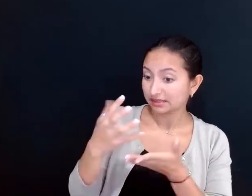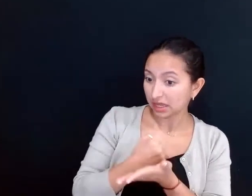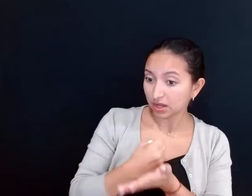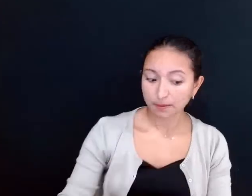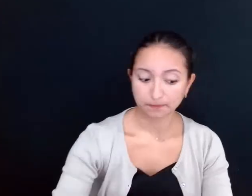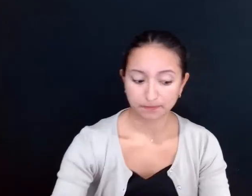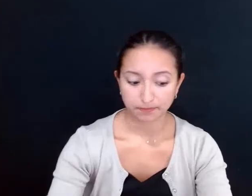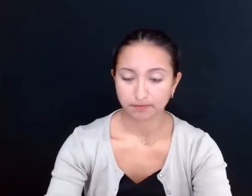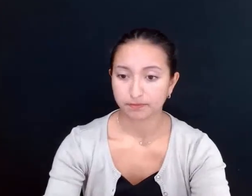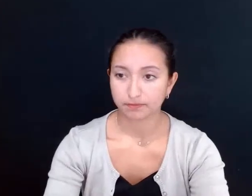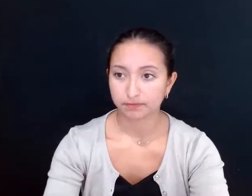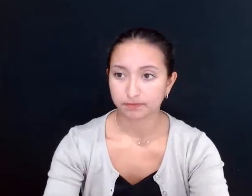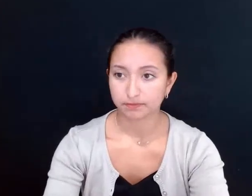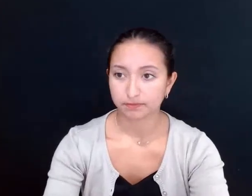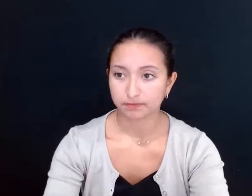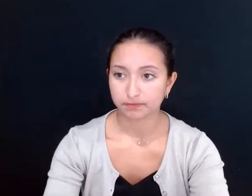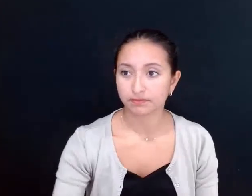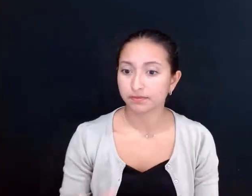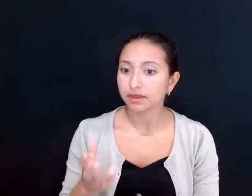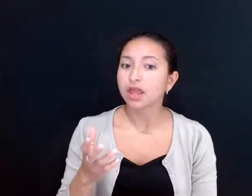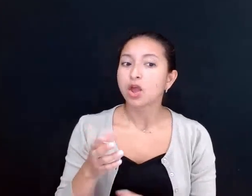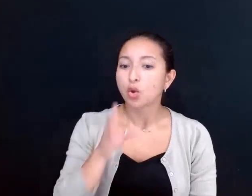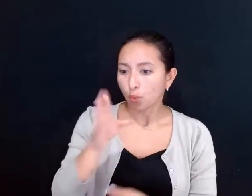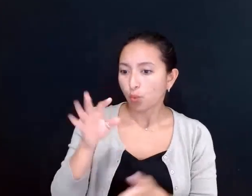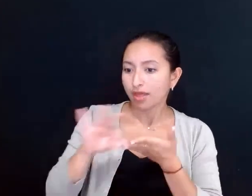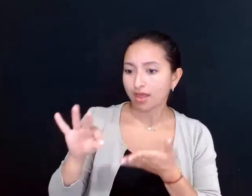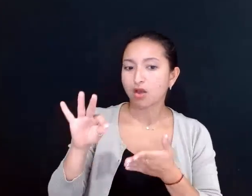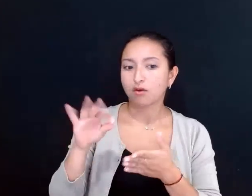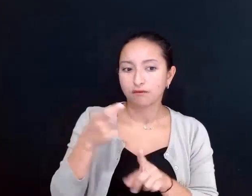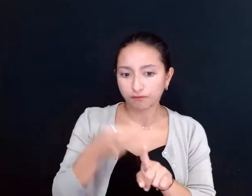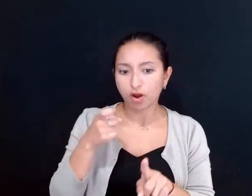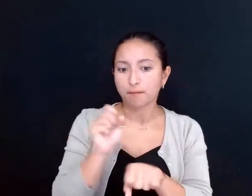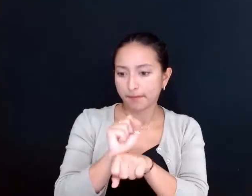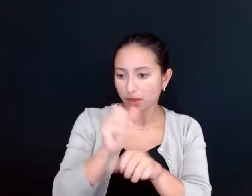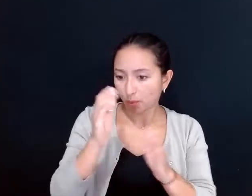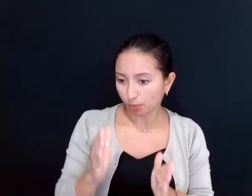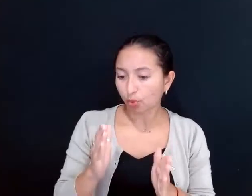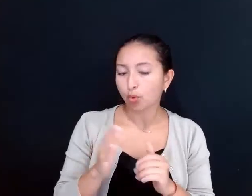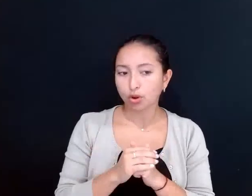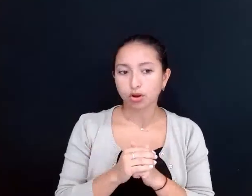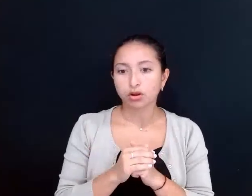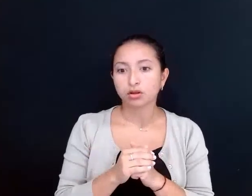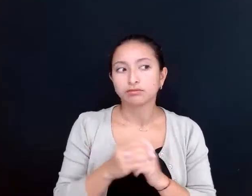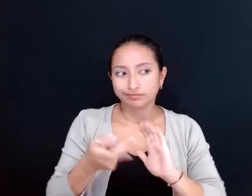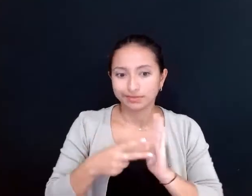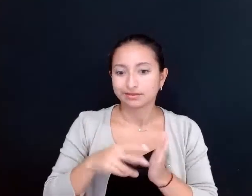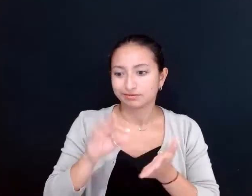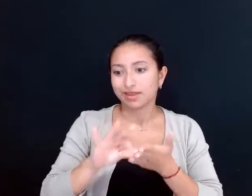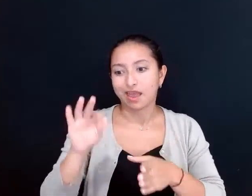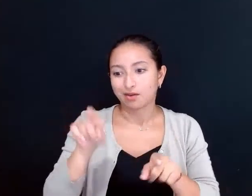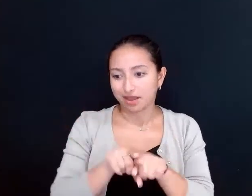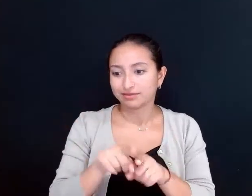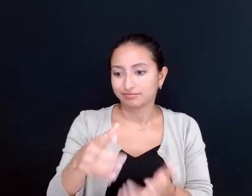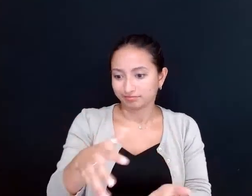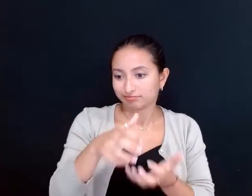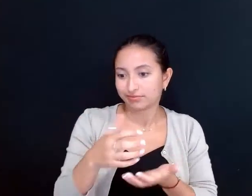coming direct deposit from your employer into the account, we are going to count that as income. And that's